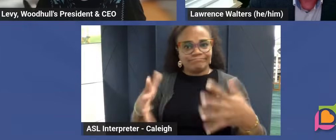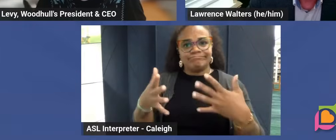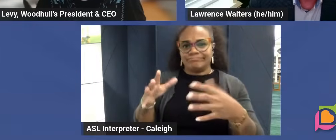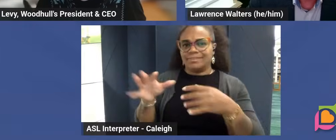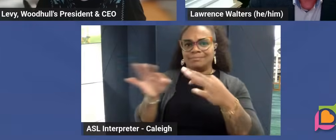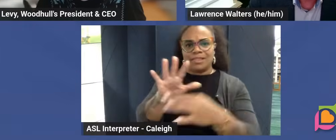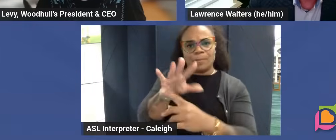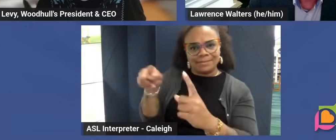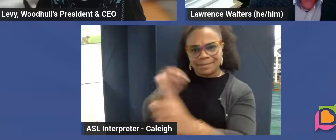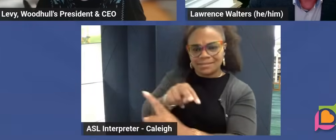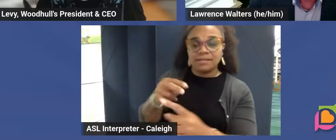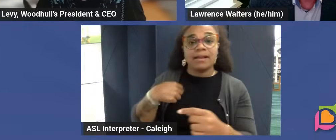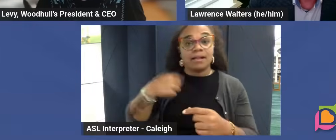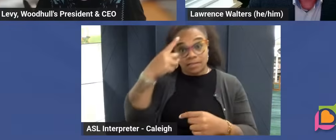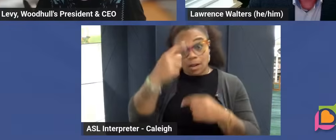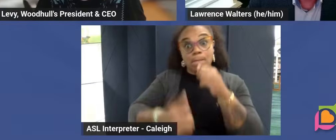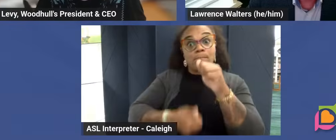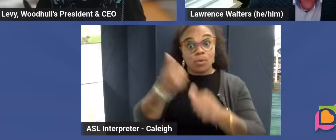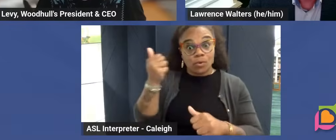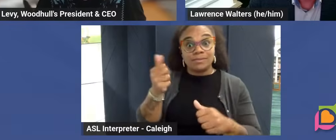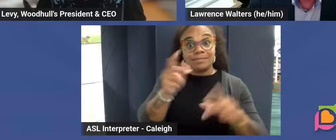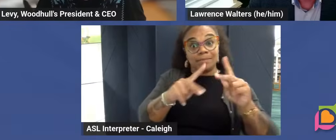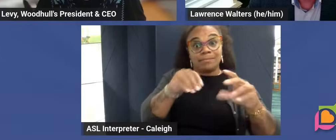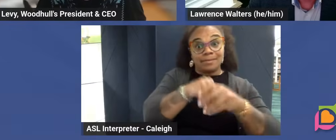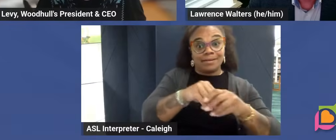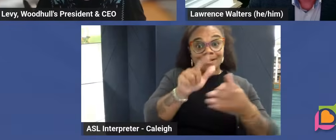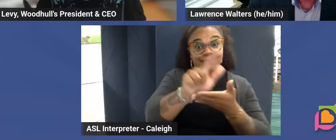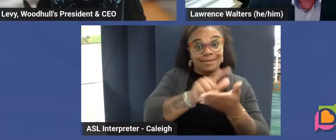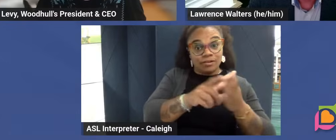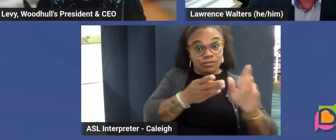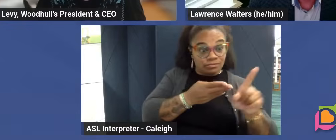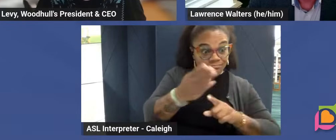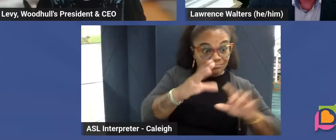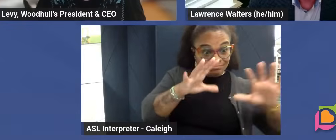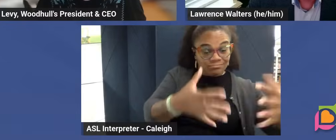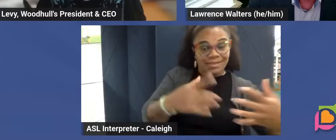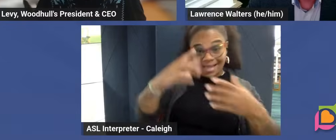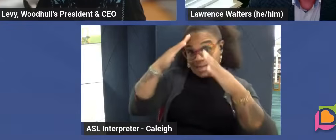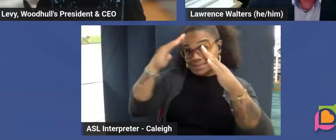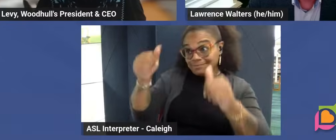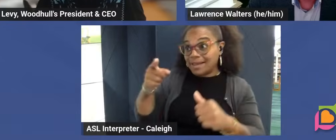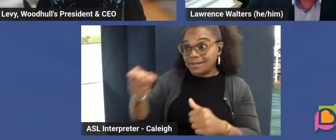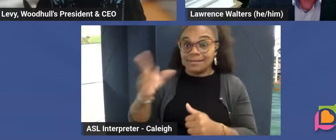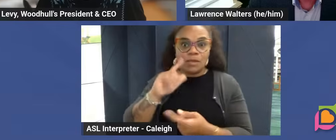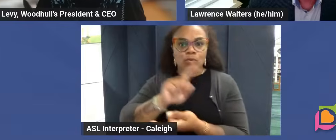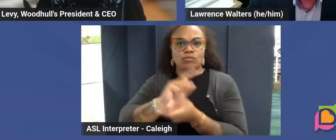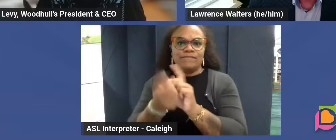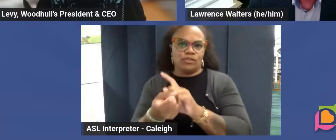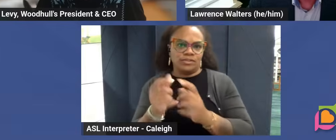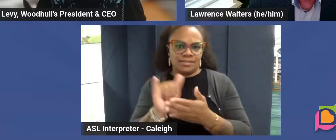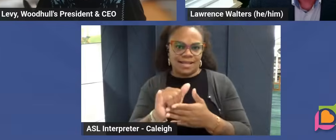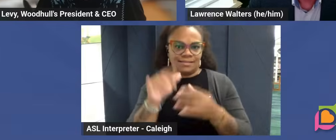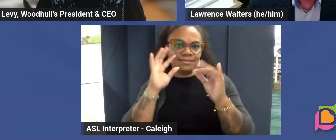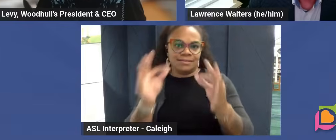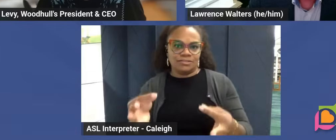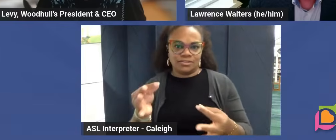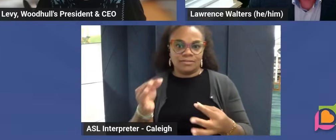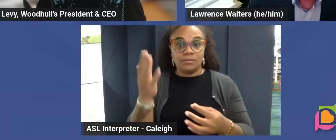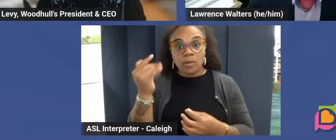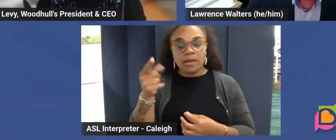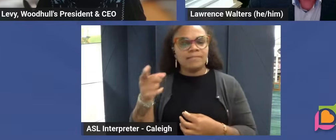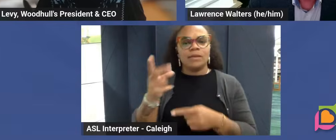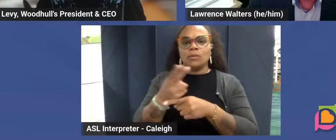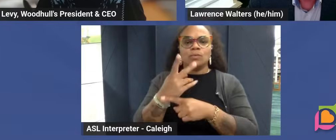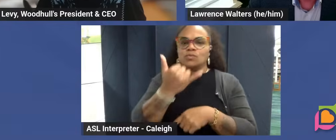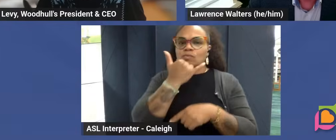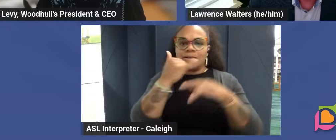most legal observers expected the Fifth Circuit decision to be reversed because they applied the incorrect standard.